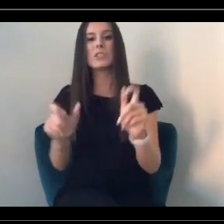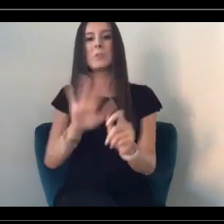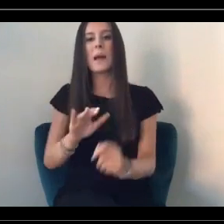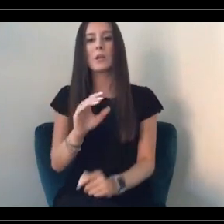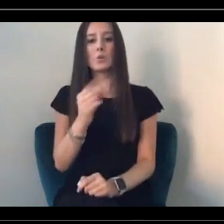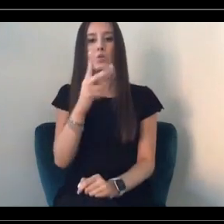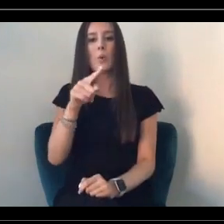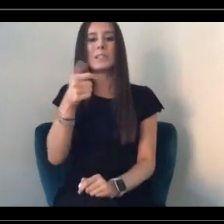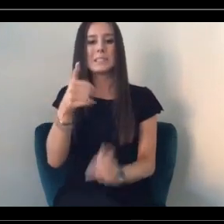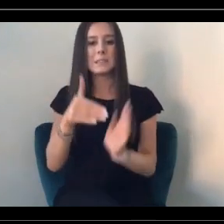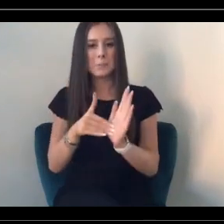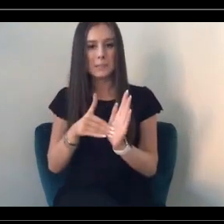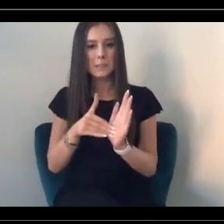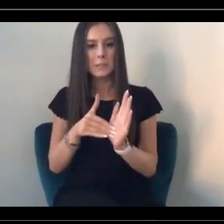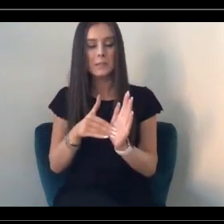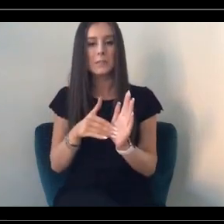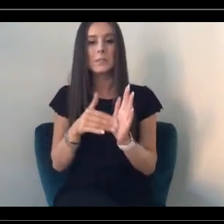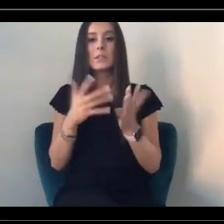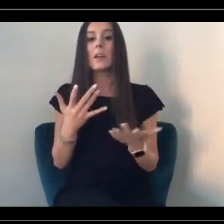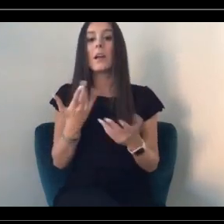would have affected a much